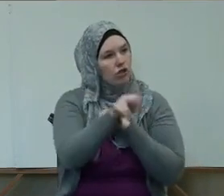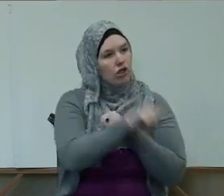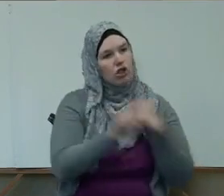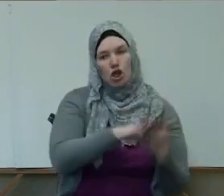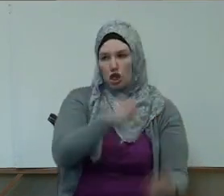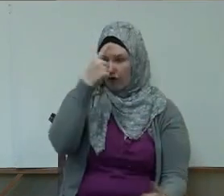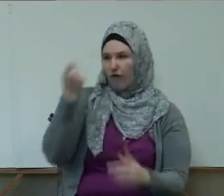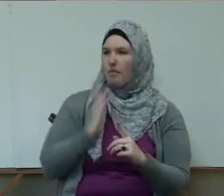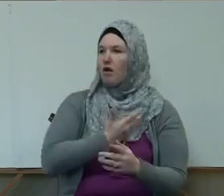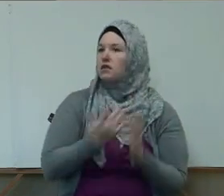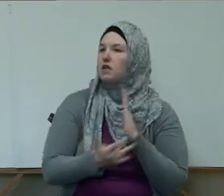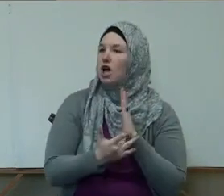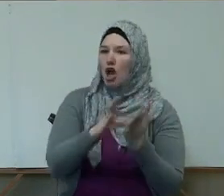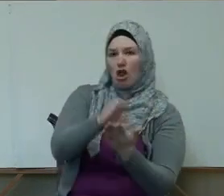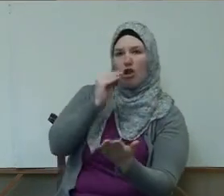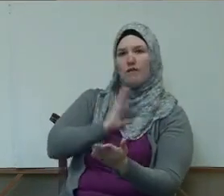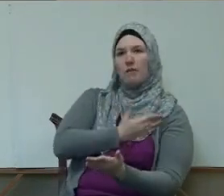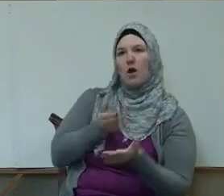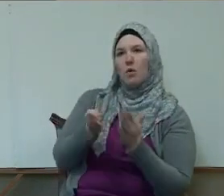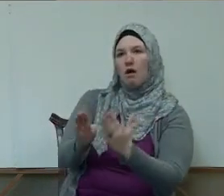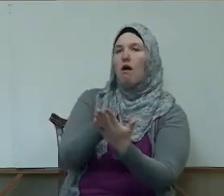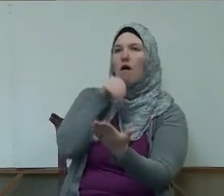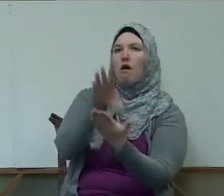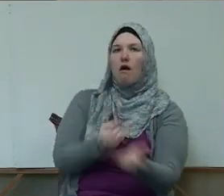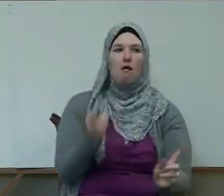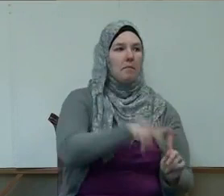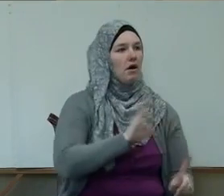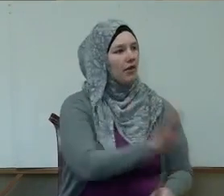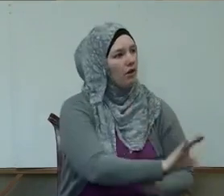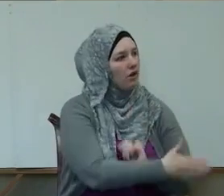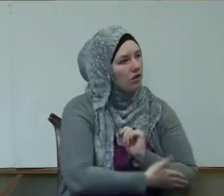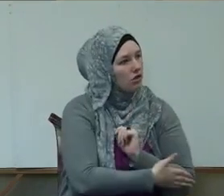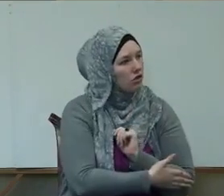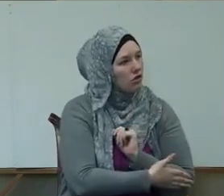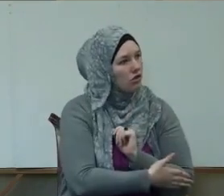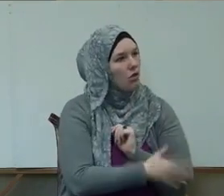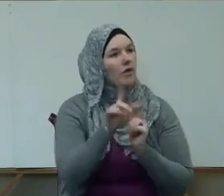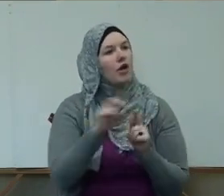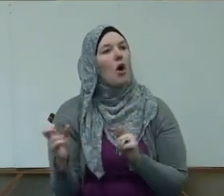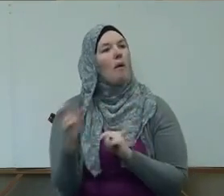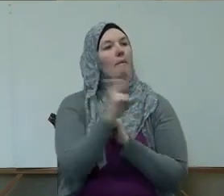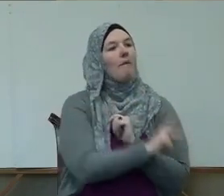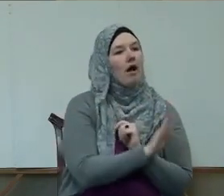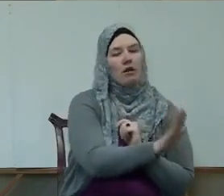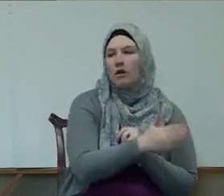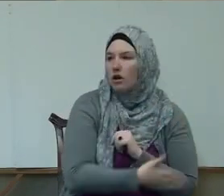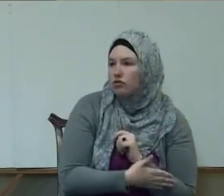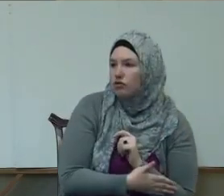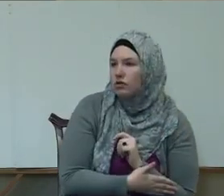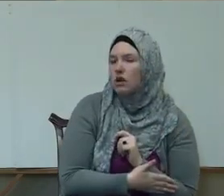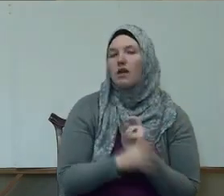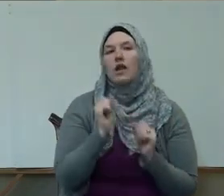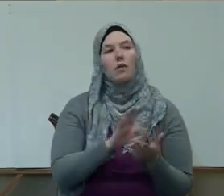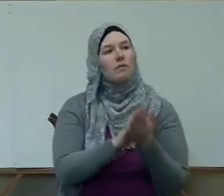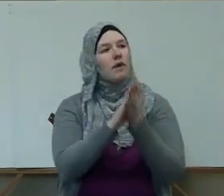technology and to learn from our ways and to learn from our system so that when they go back to the nations, they are